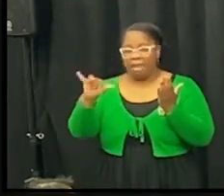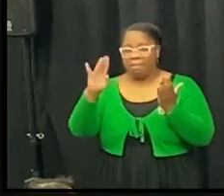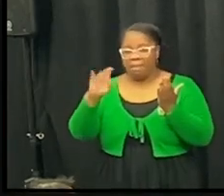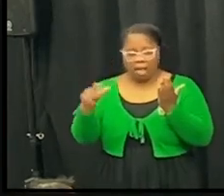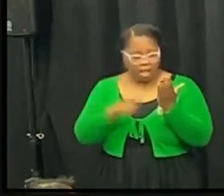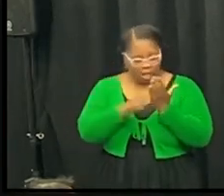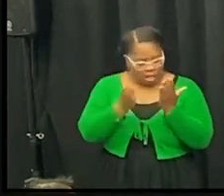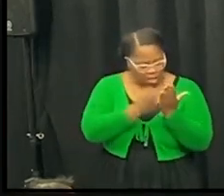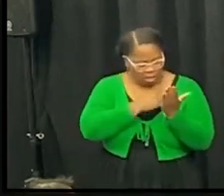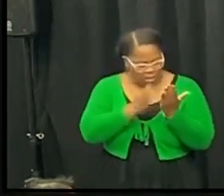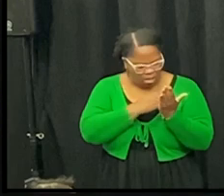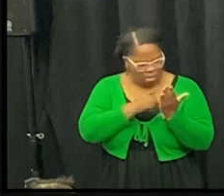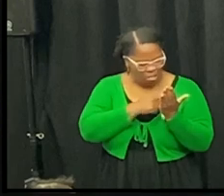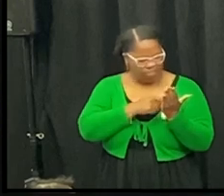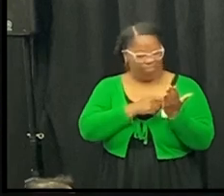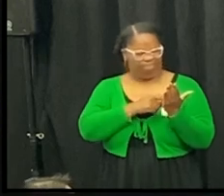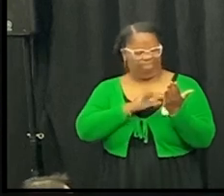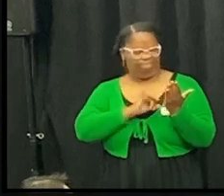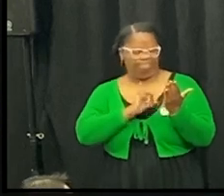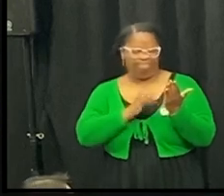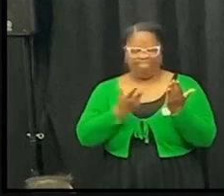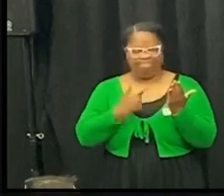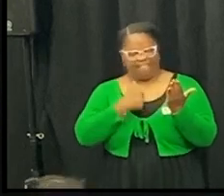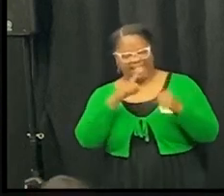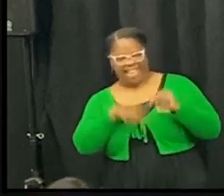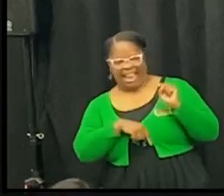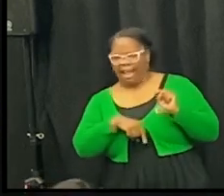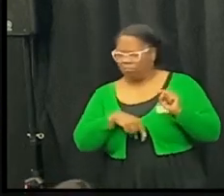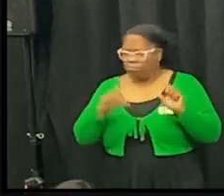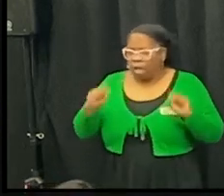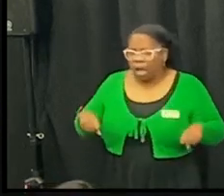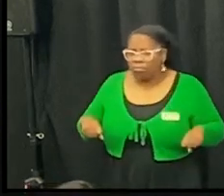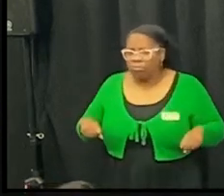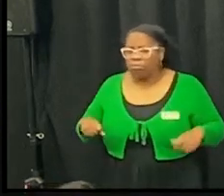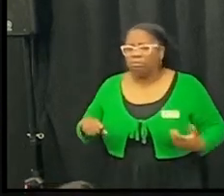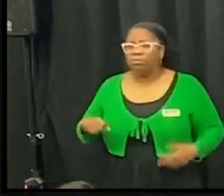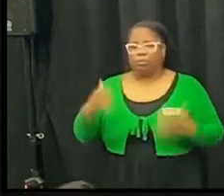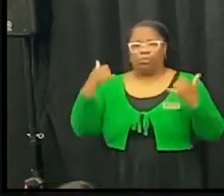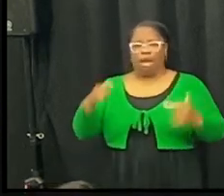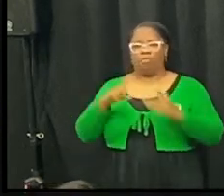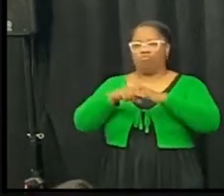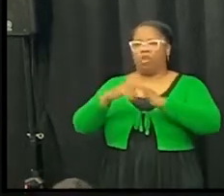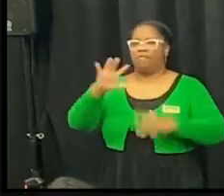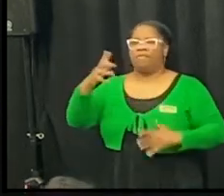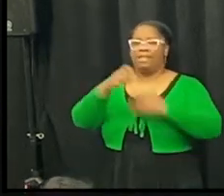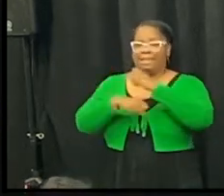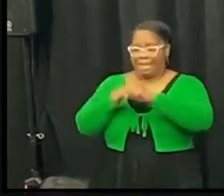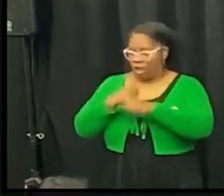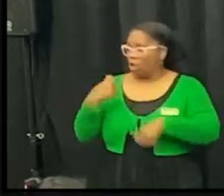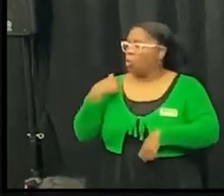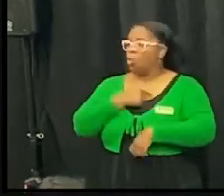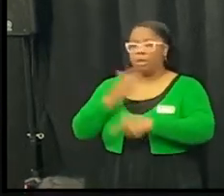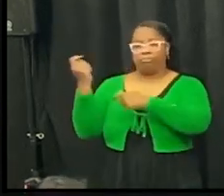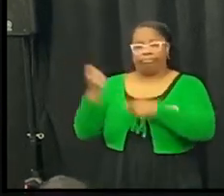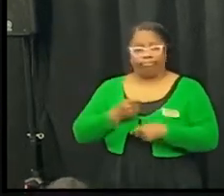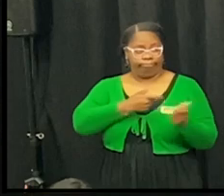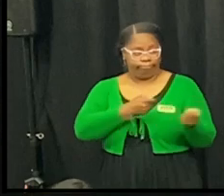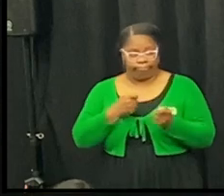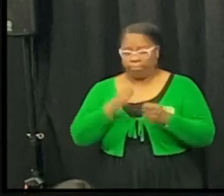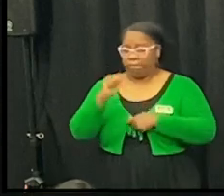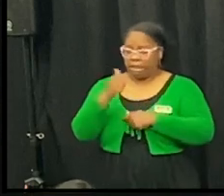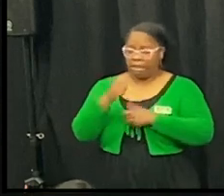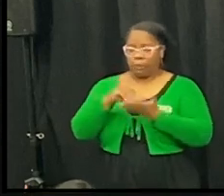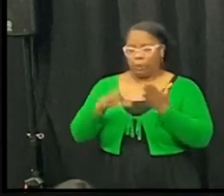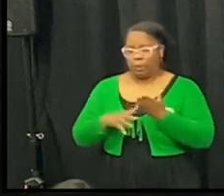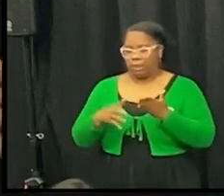far away when it's really not. So we're going into our fifth year. We bring in about 10 students every